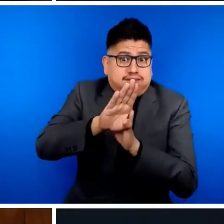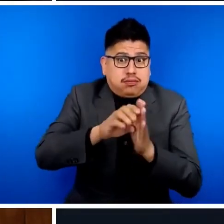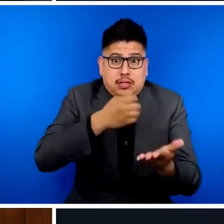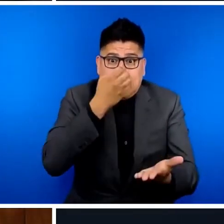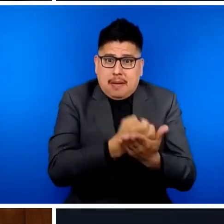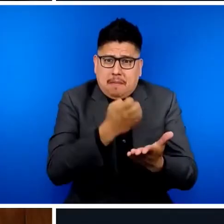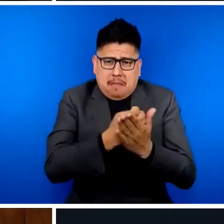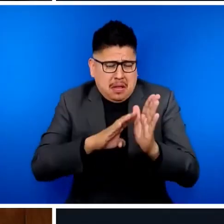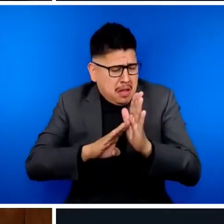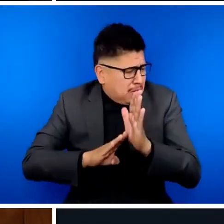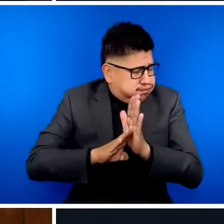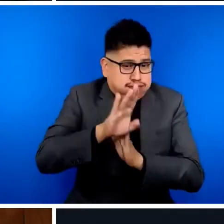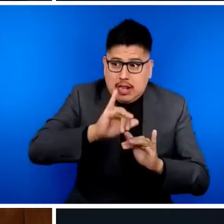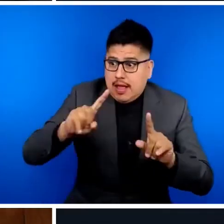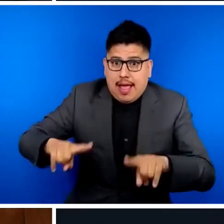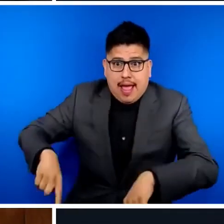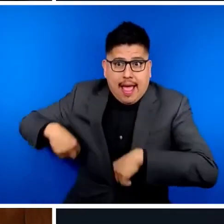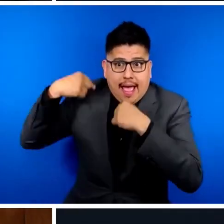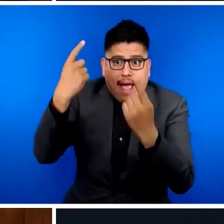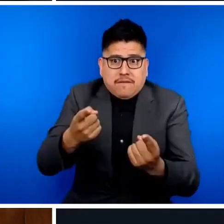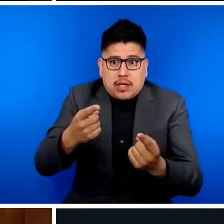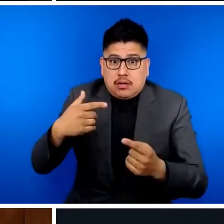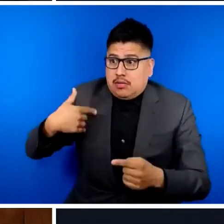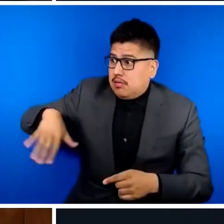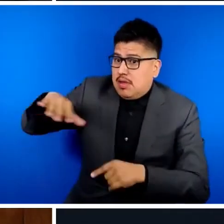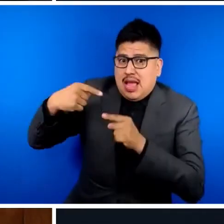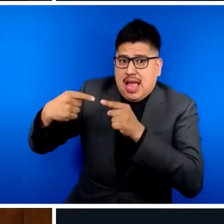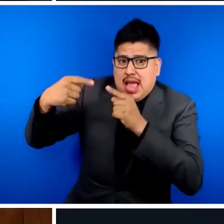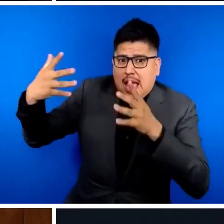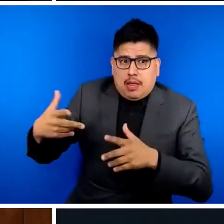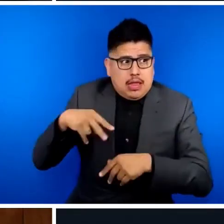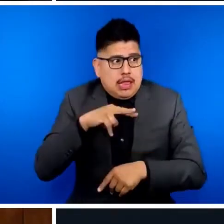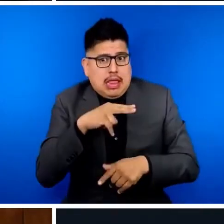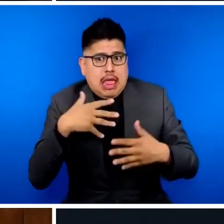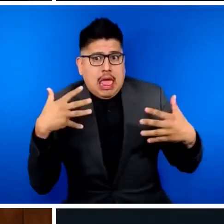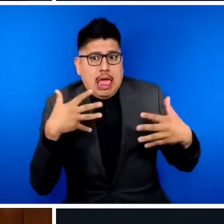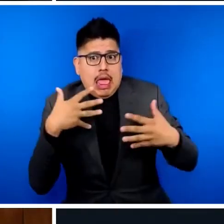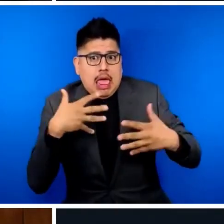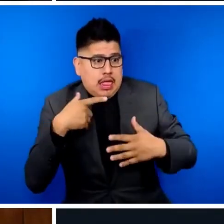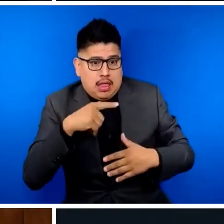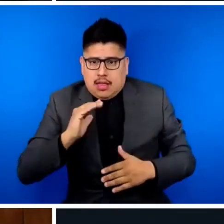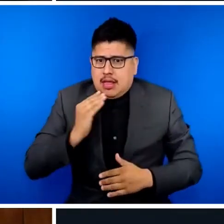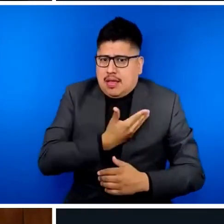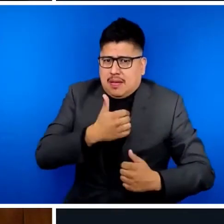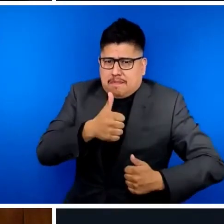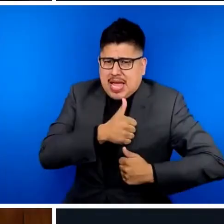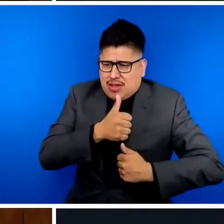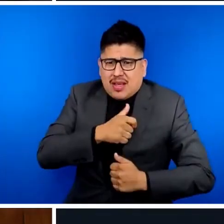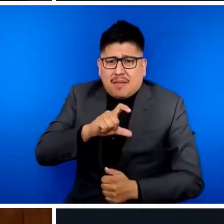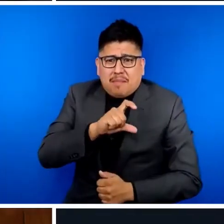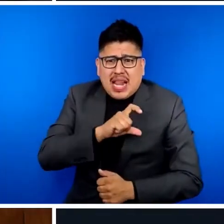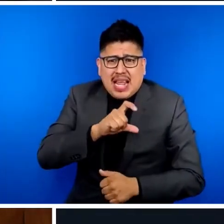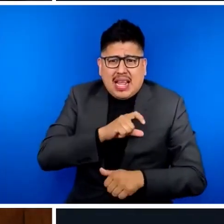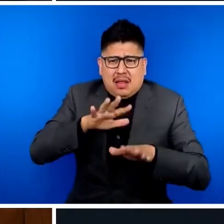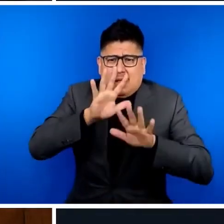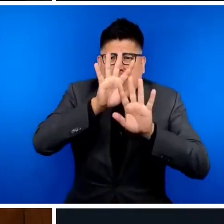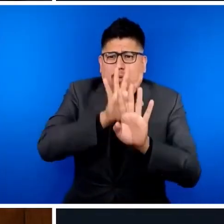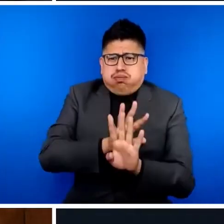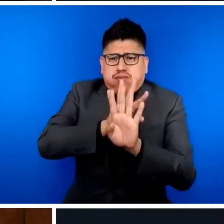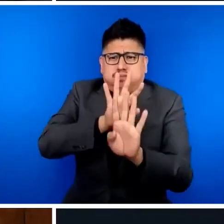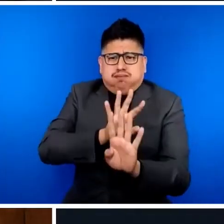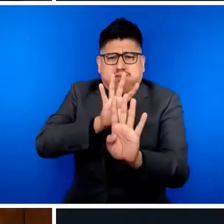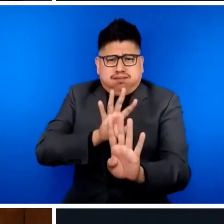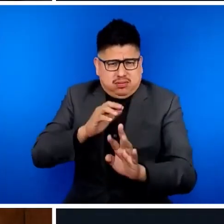And our enemies are scared. Our military and police are stacked. And America is respected again, perhaps